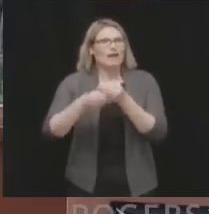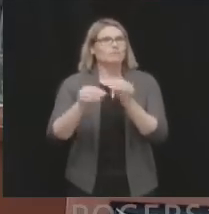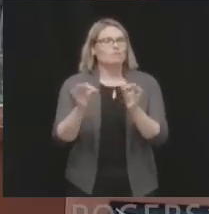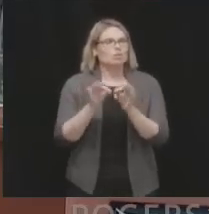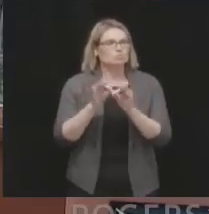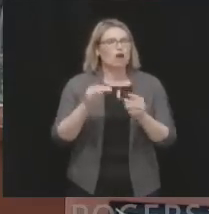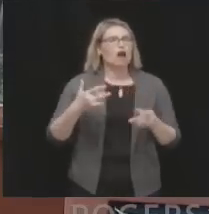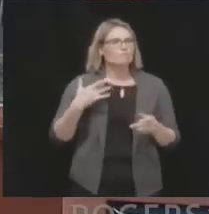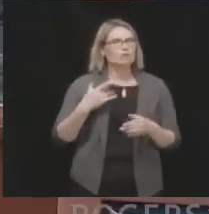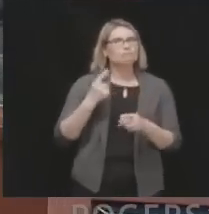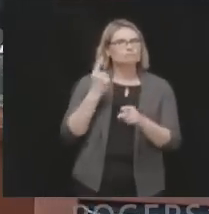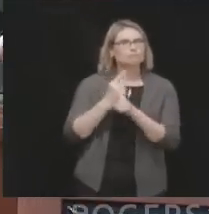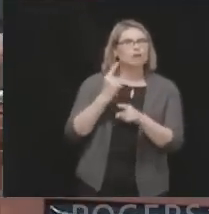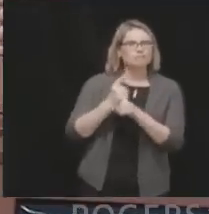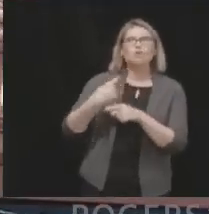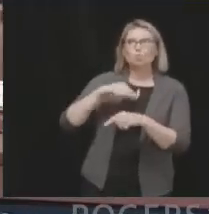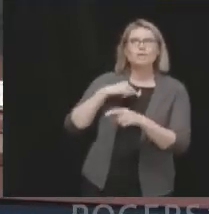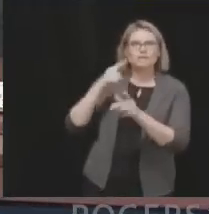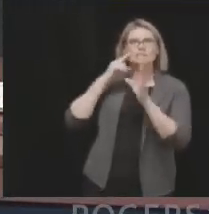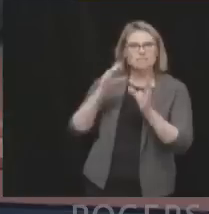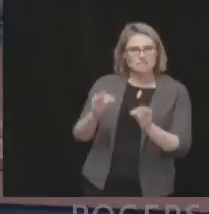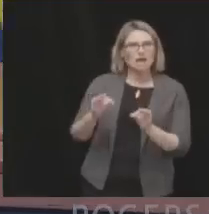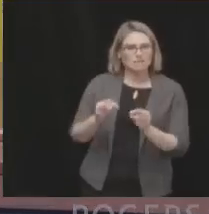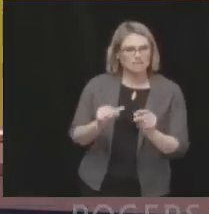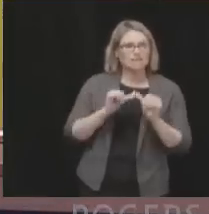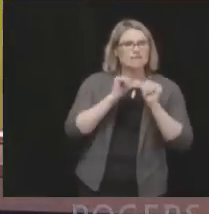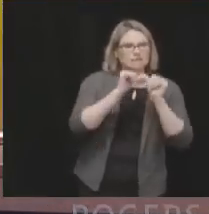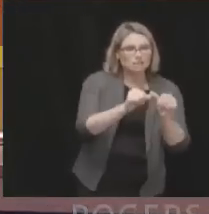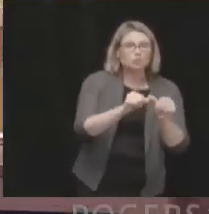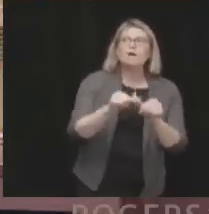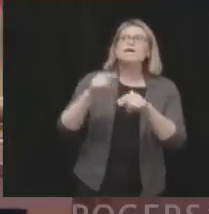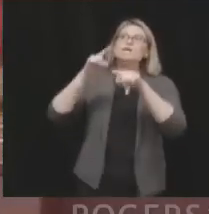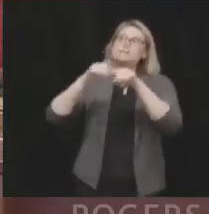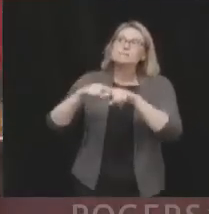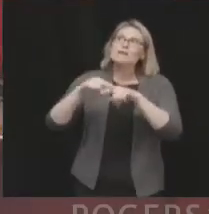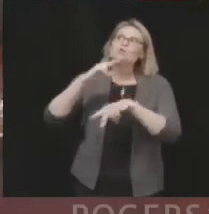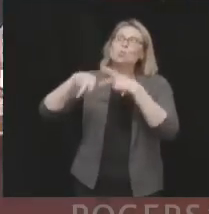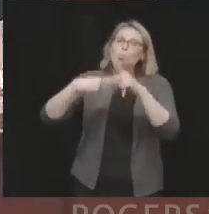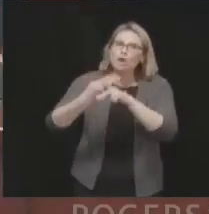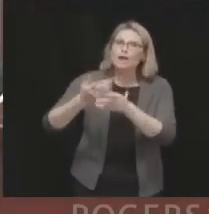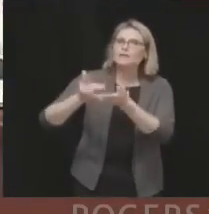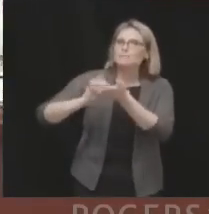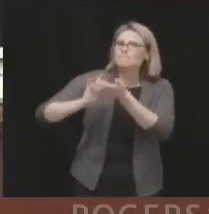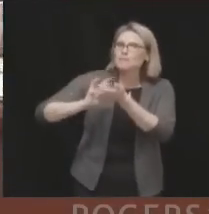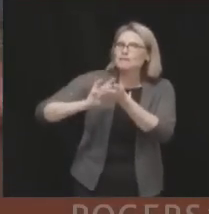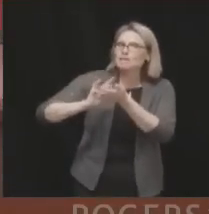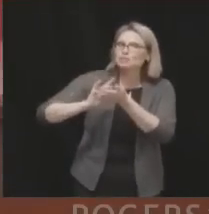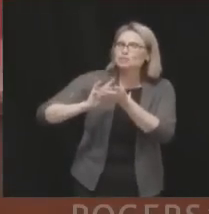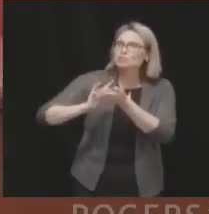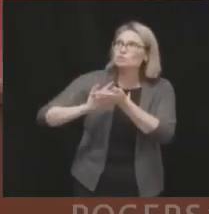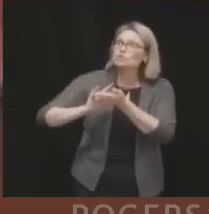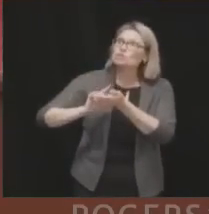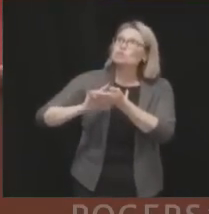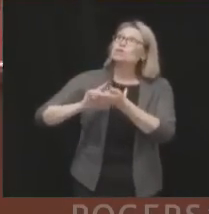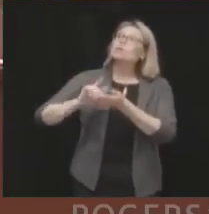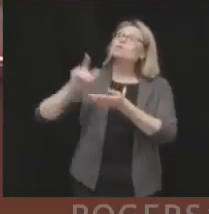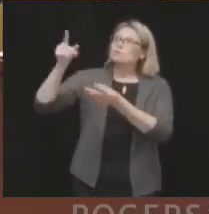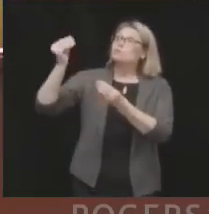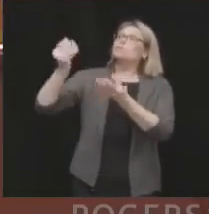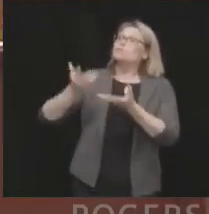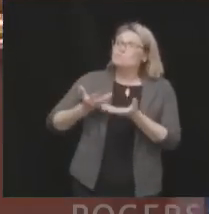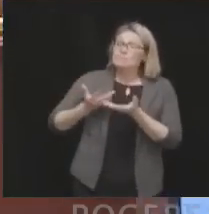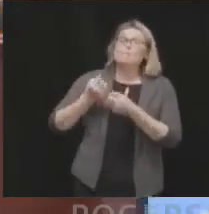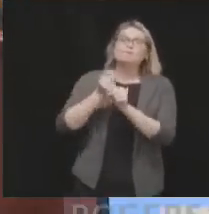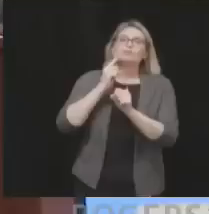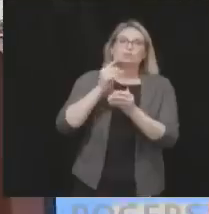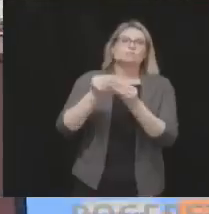Hi, John. It's something that both myself and my caucus colleagues have heard regularly from our